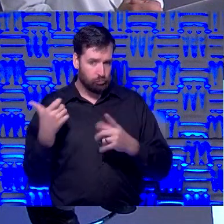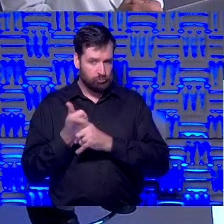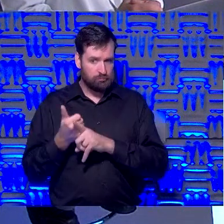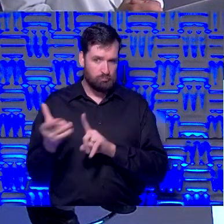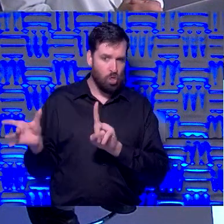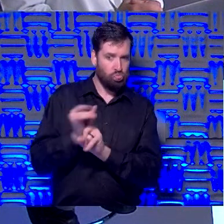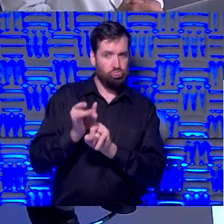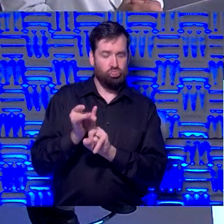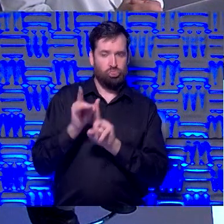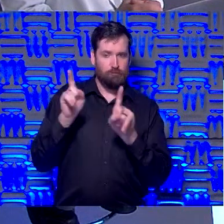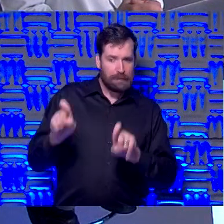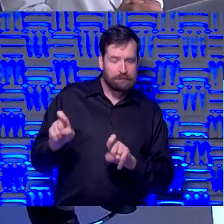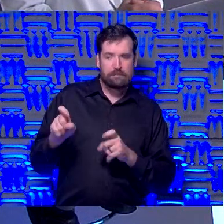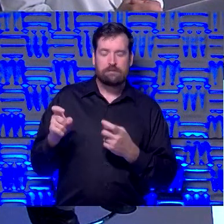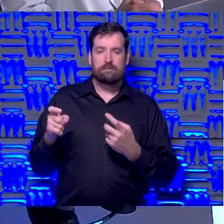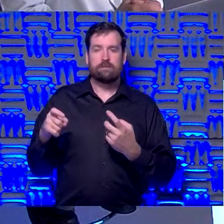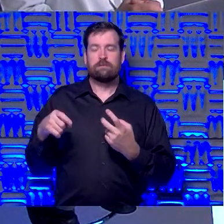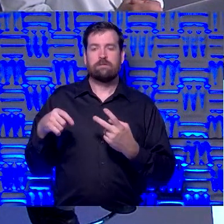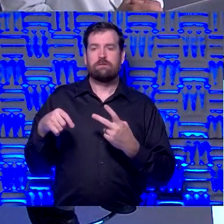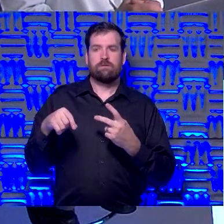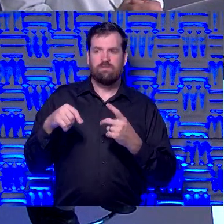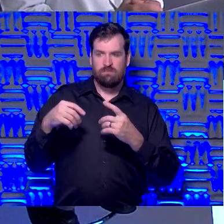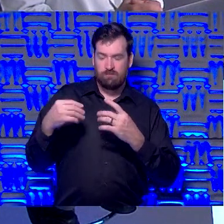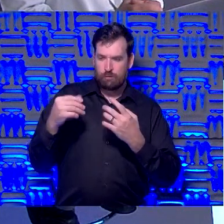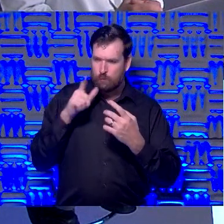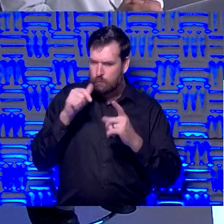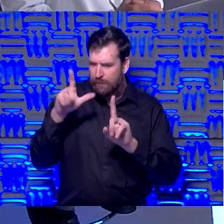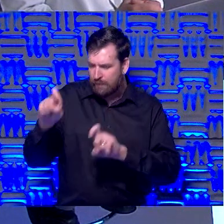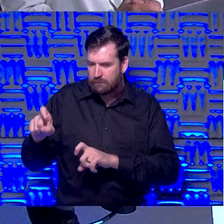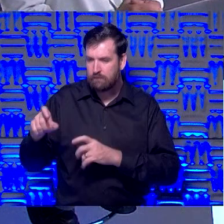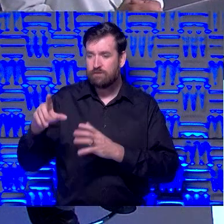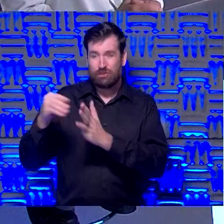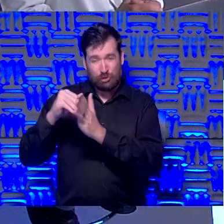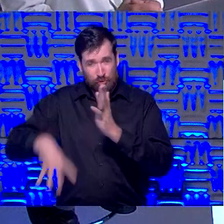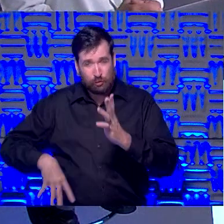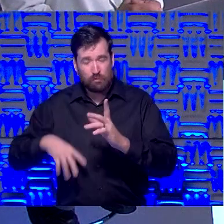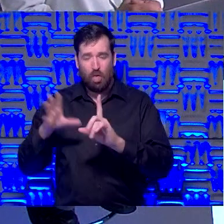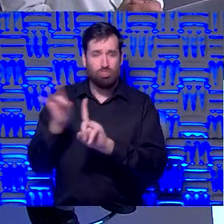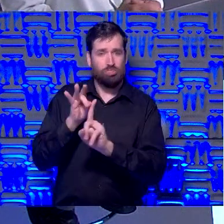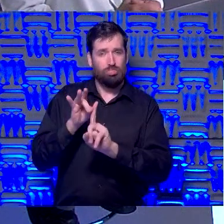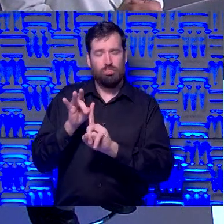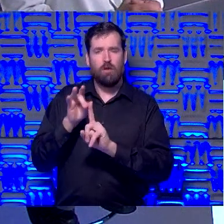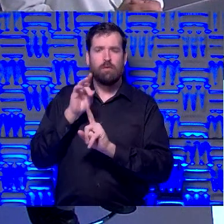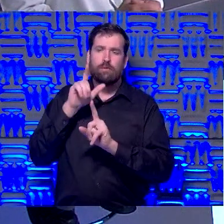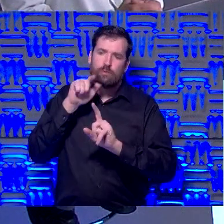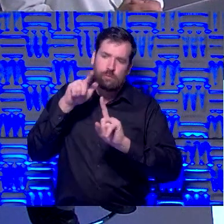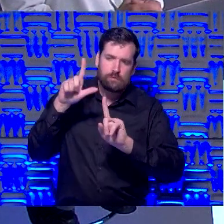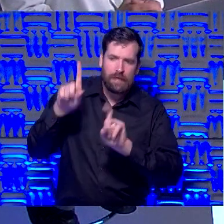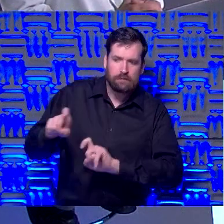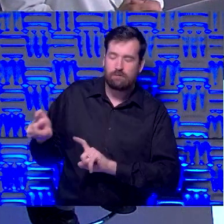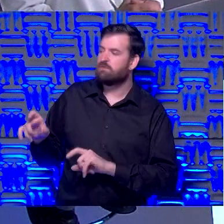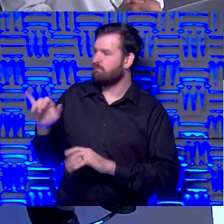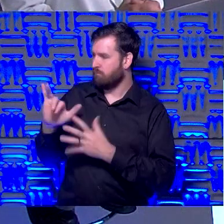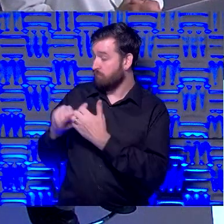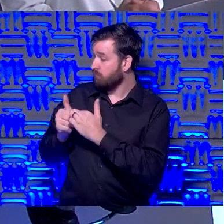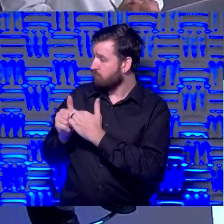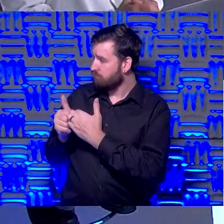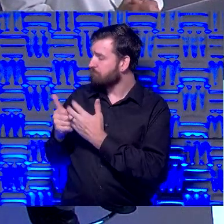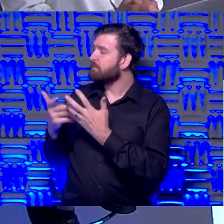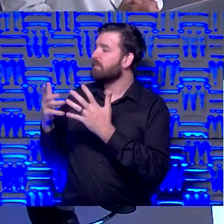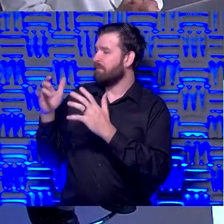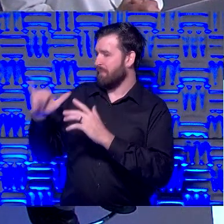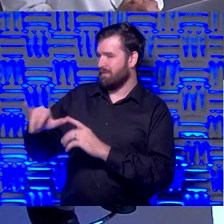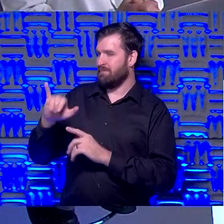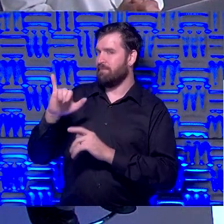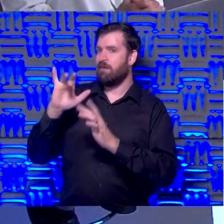COVID, who all gets tested? Student gets positive, who all gets tested? How will you manage that? Well, that's a big part of the contact